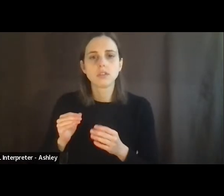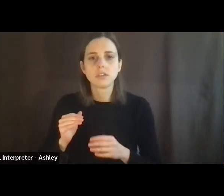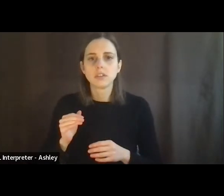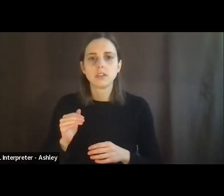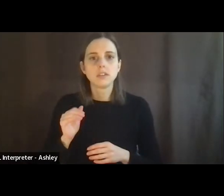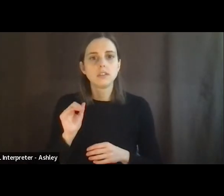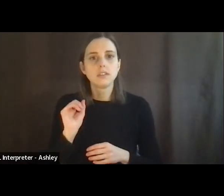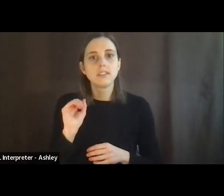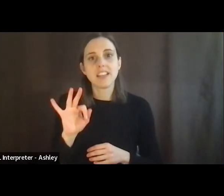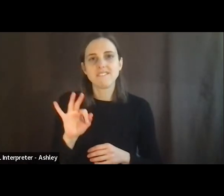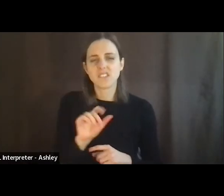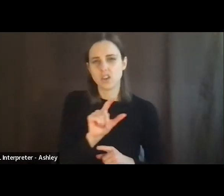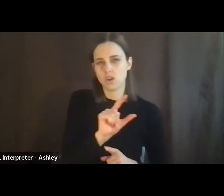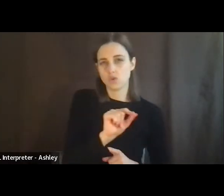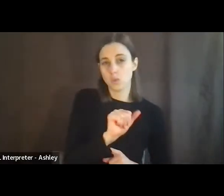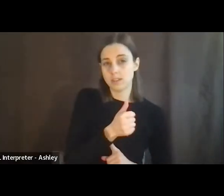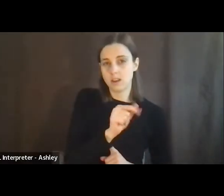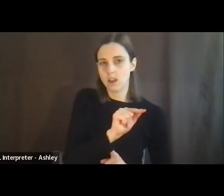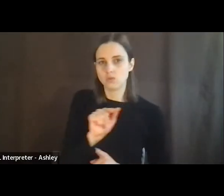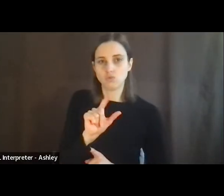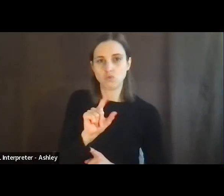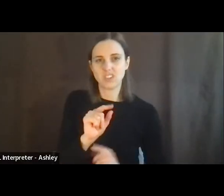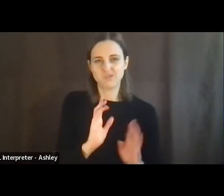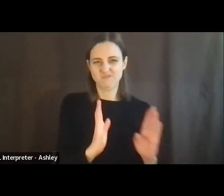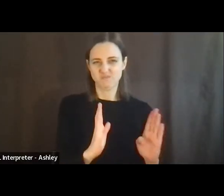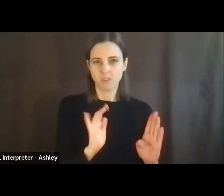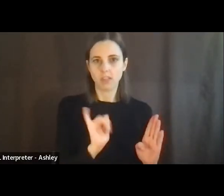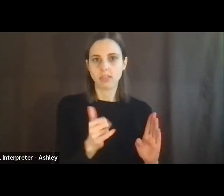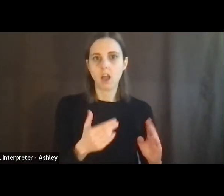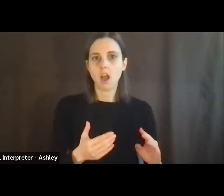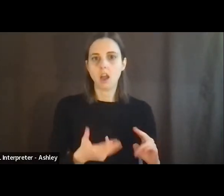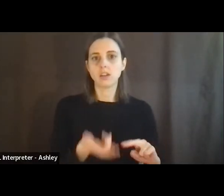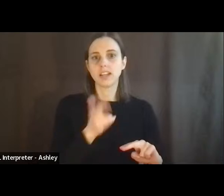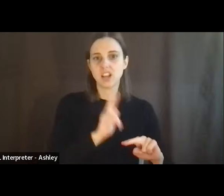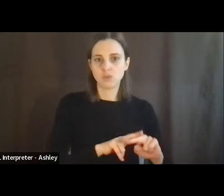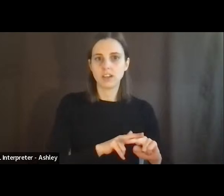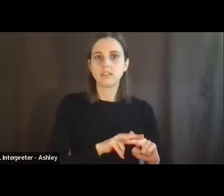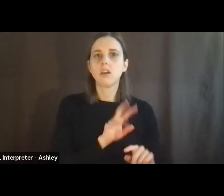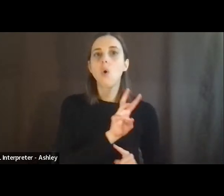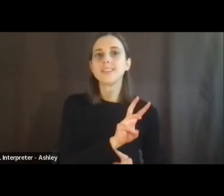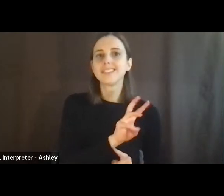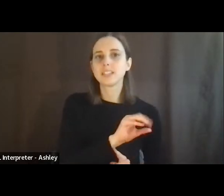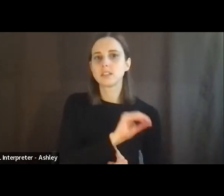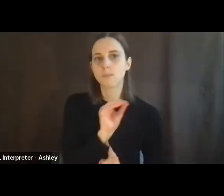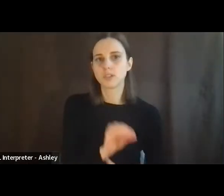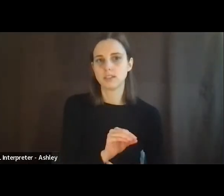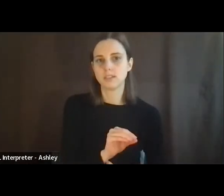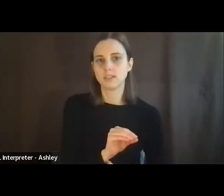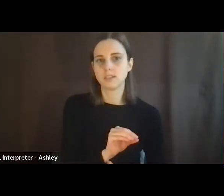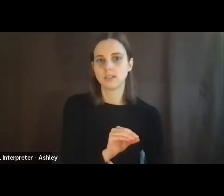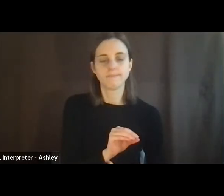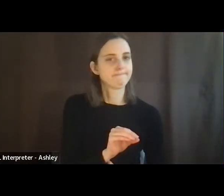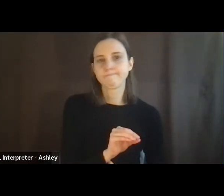from 2010 to 2020 in the white alone was 6%. And it wasn't, it was